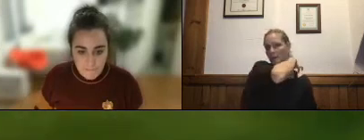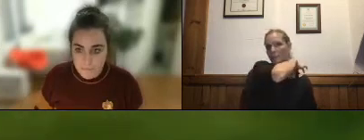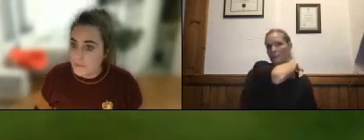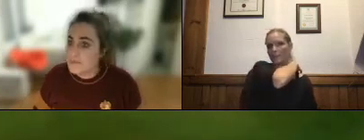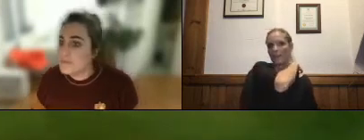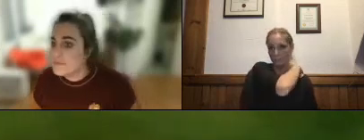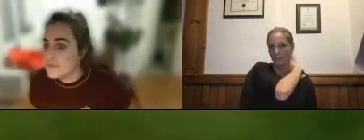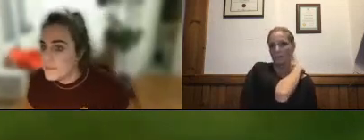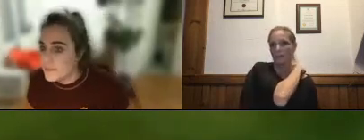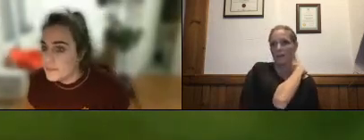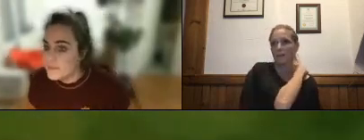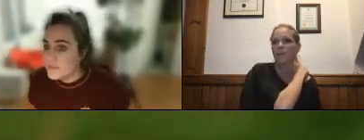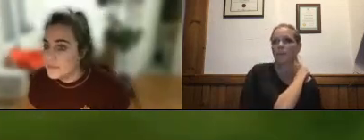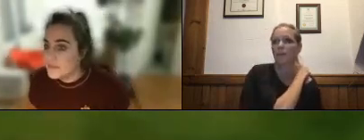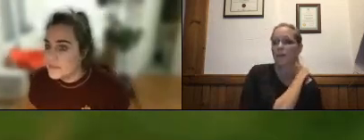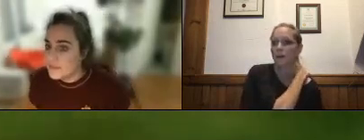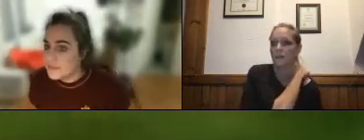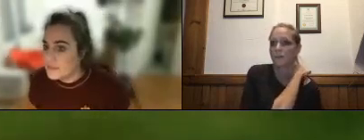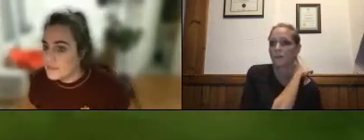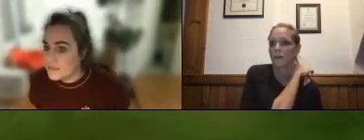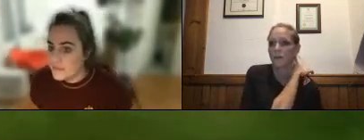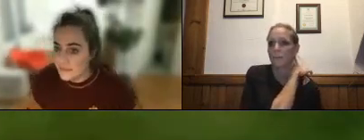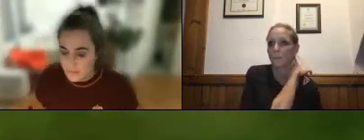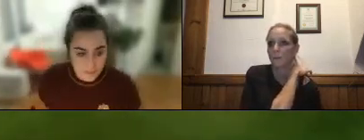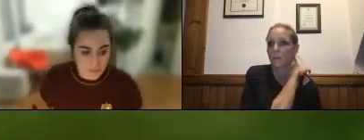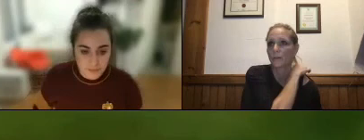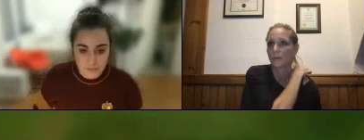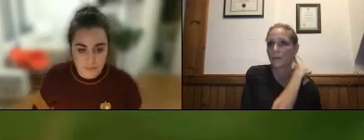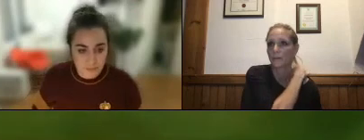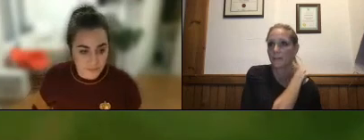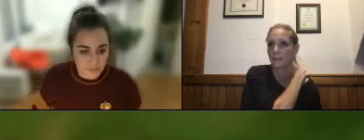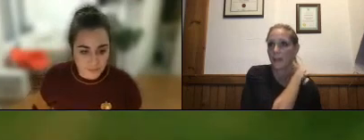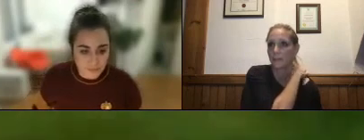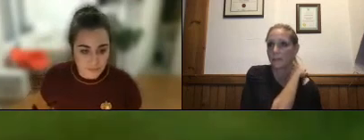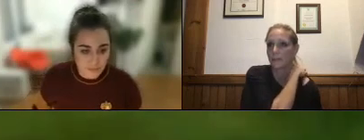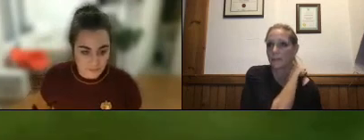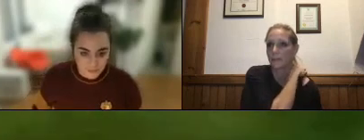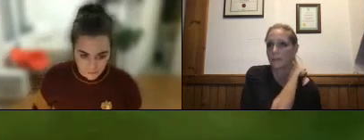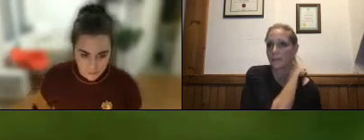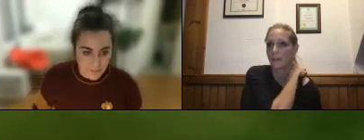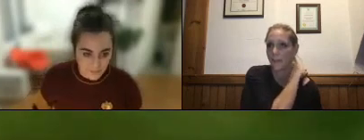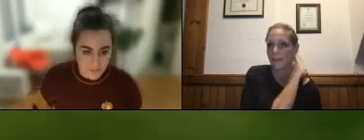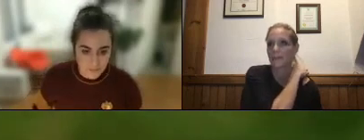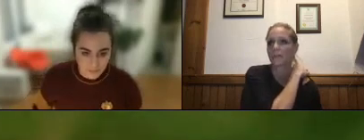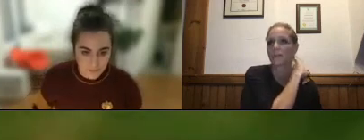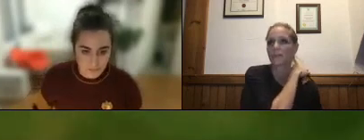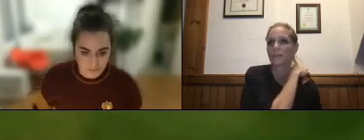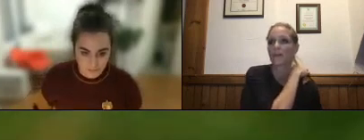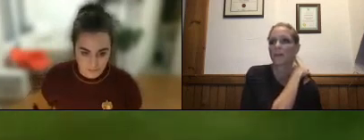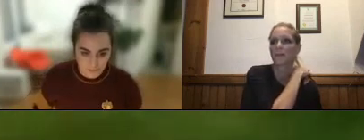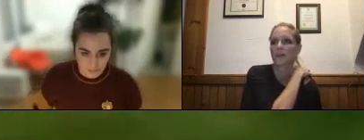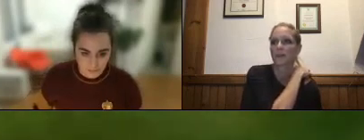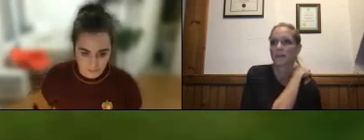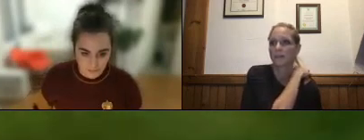added, yes, about the somatic expansion, but also whether lifestyle and health habits contribute